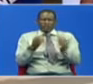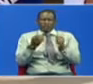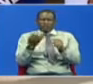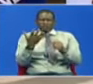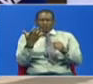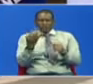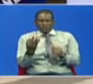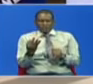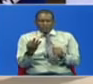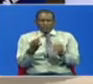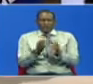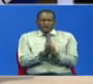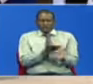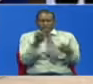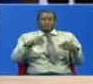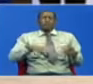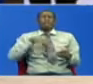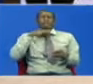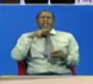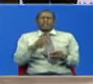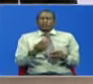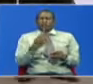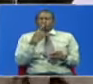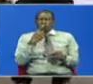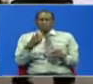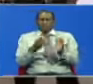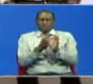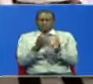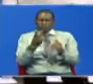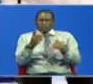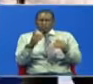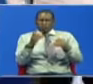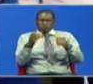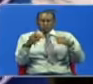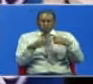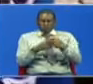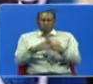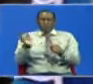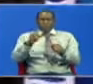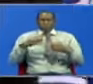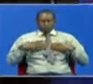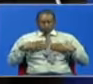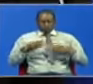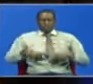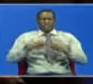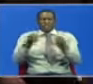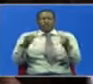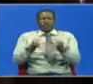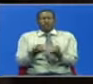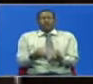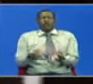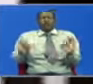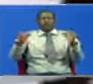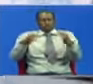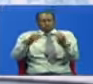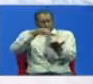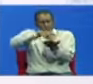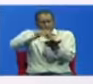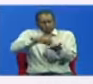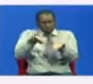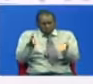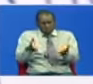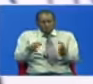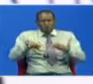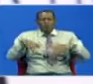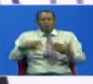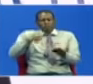353 na kwa wale waliofariki ni 107. Mtazamaji, Wizara ya Afya inatoa taarifa ya taswira kamili ya jinsi